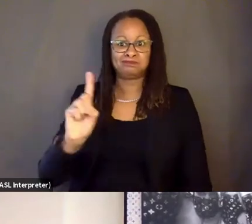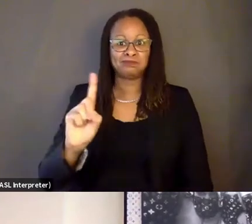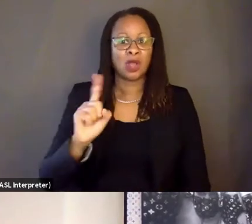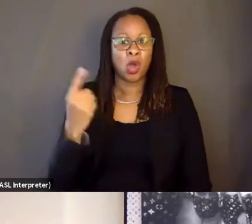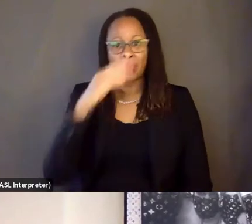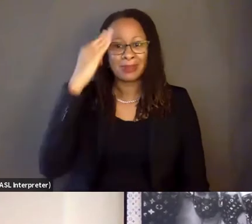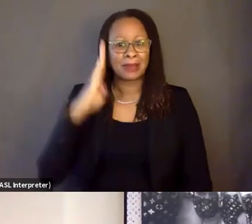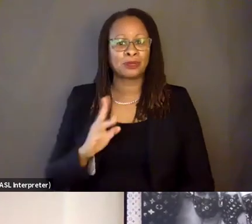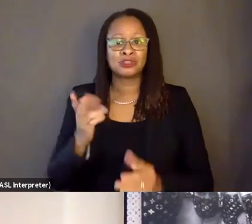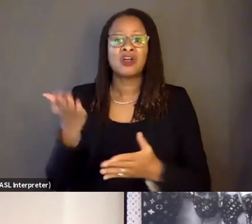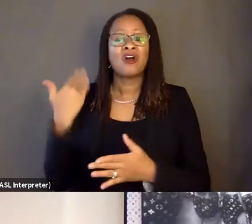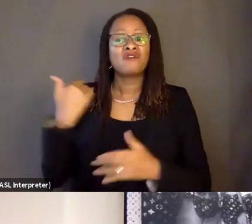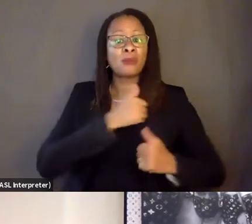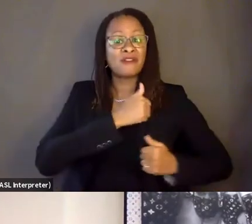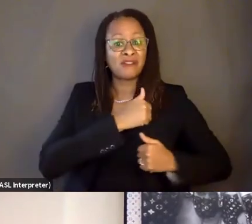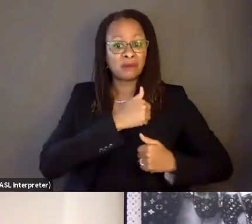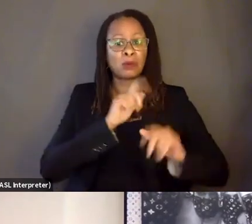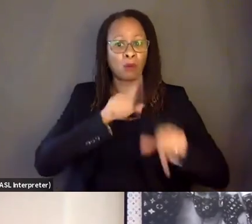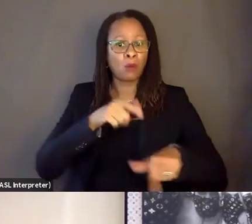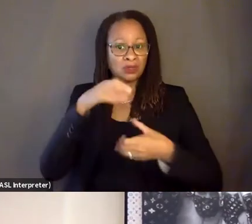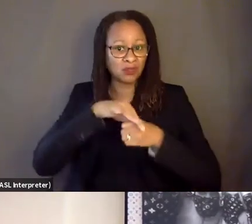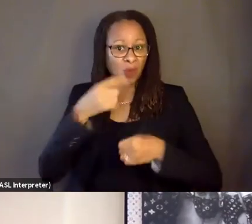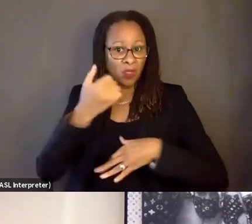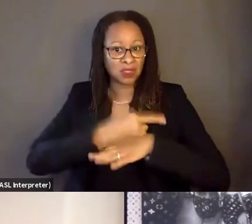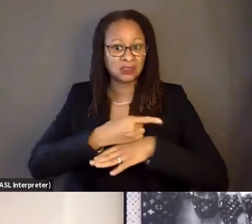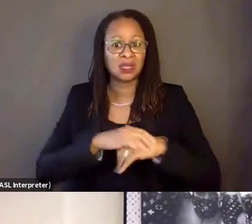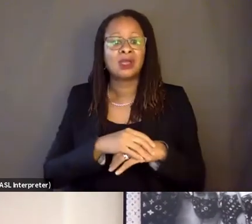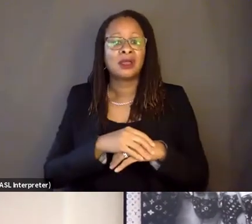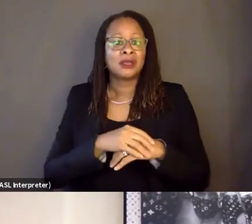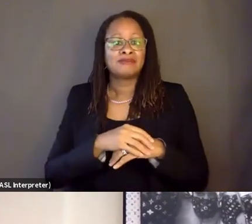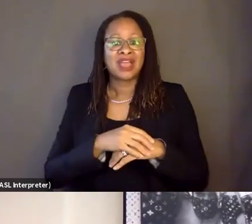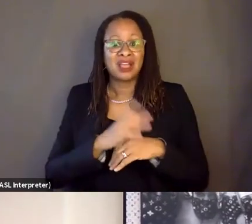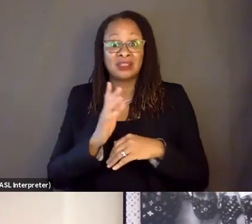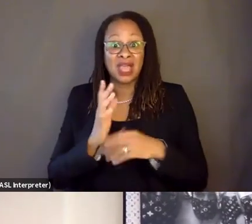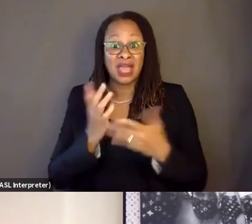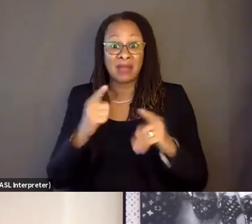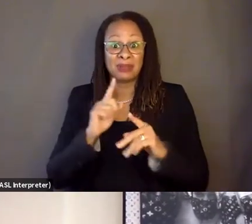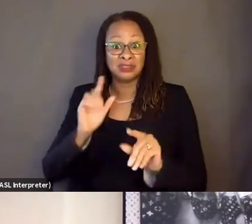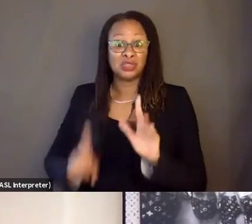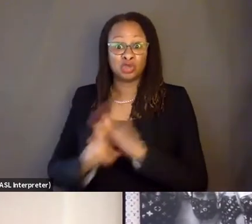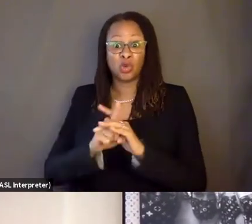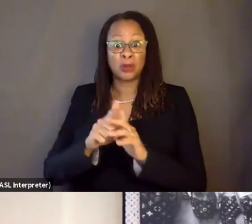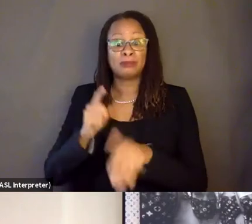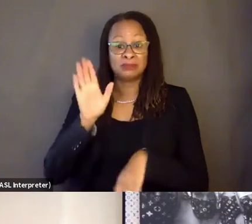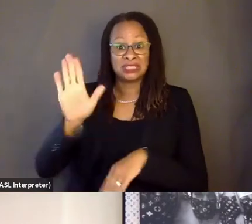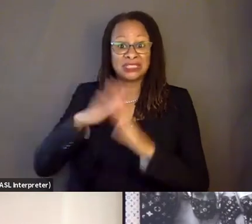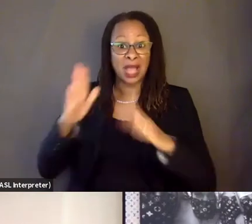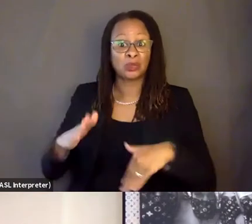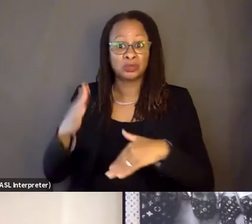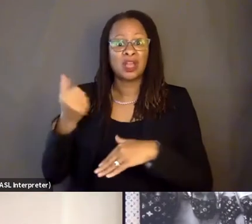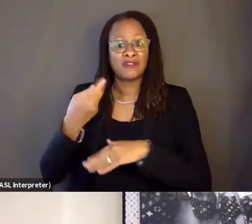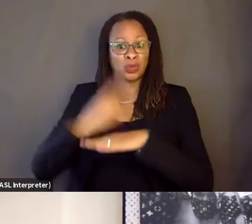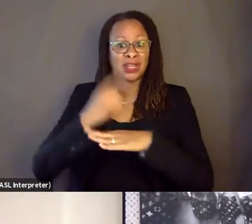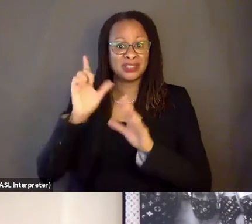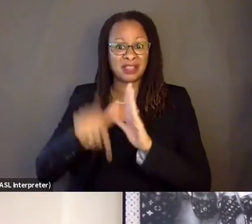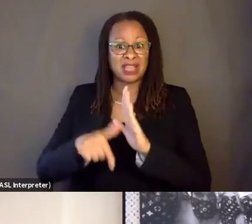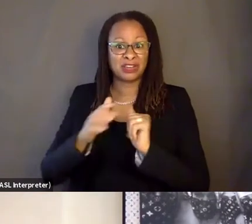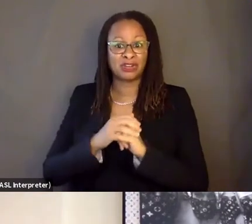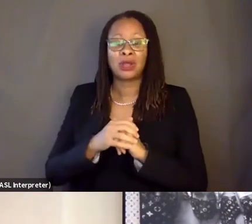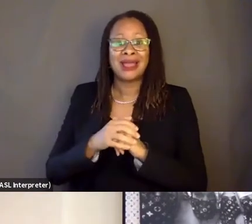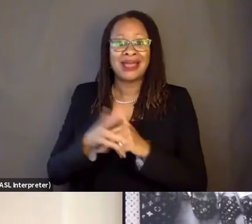to vote. And they came and murdered him in his front yard. I recently saw a piece by